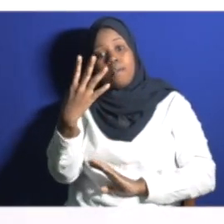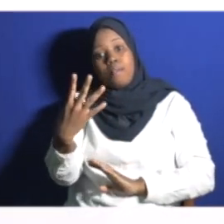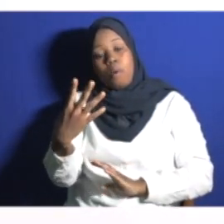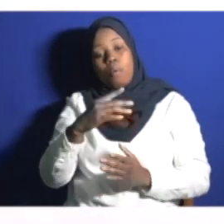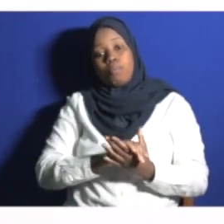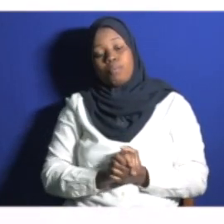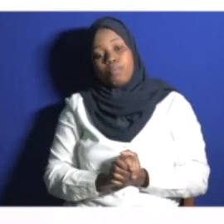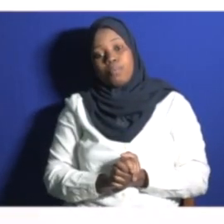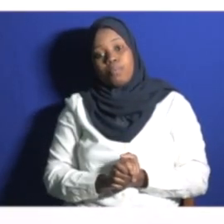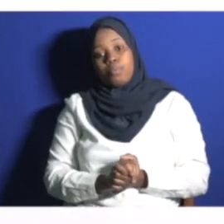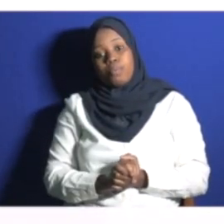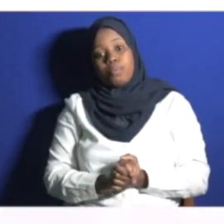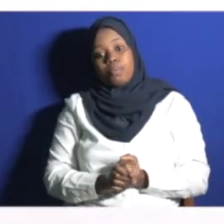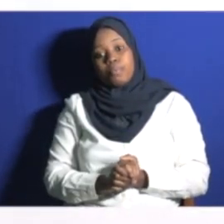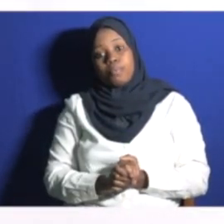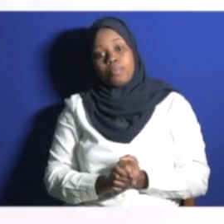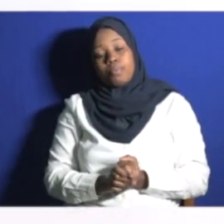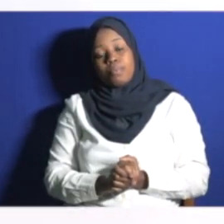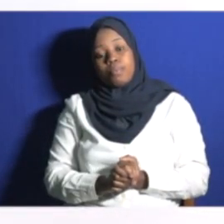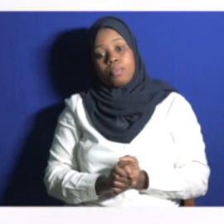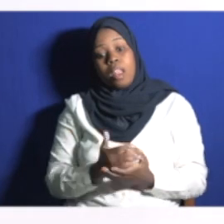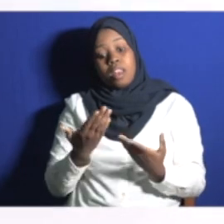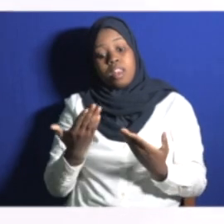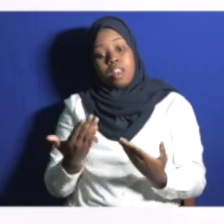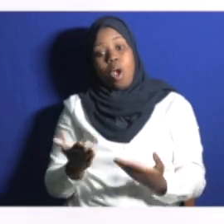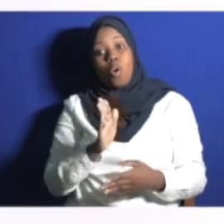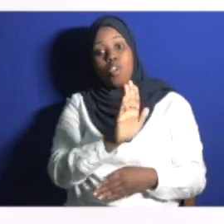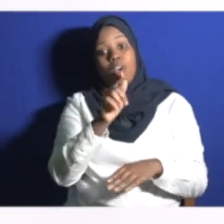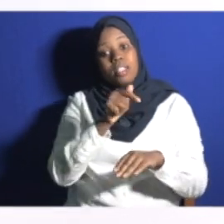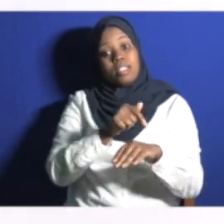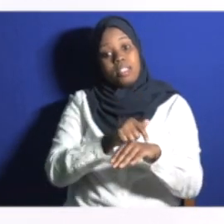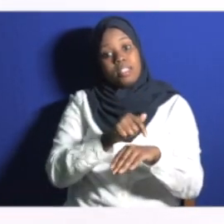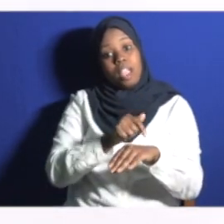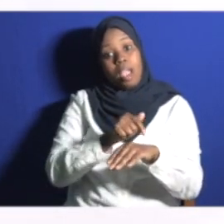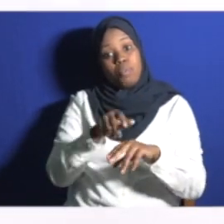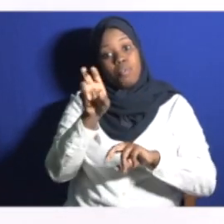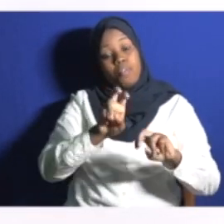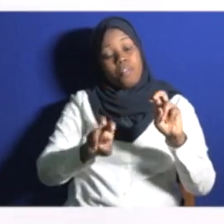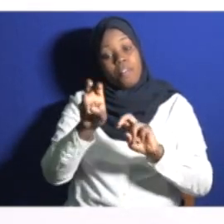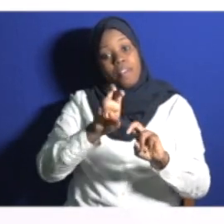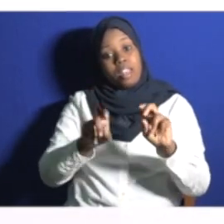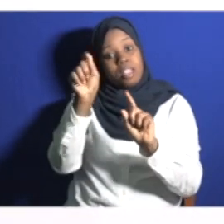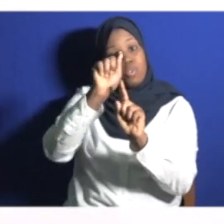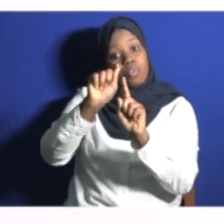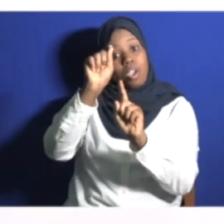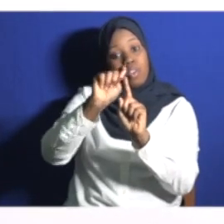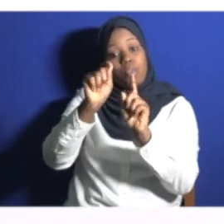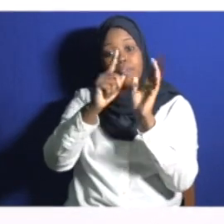It is now your turn. So find the square root of 64.